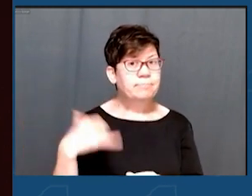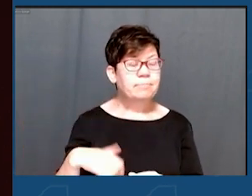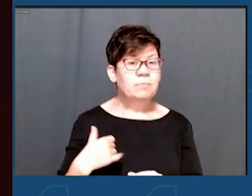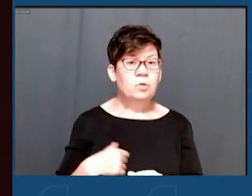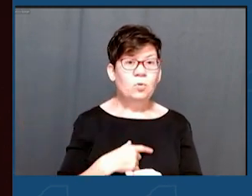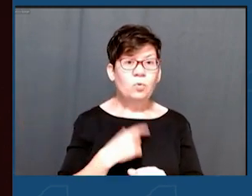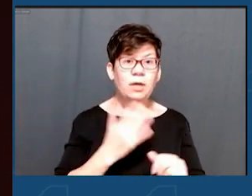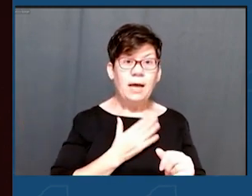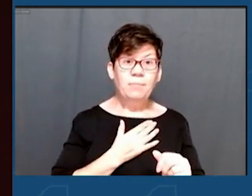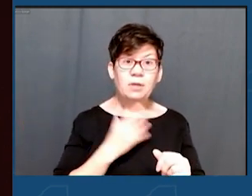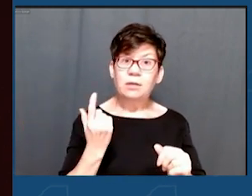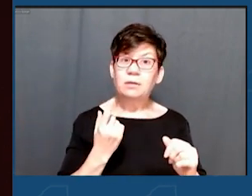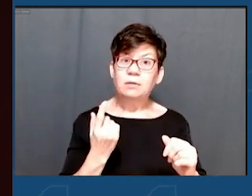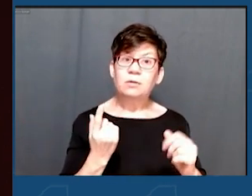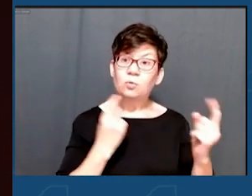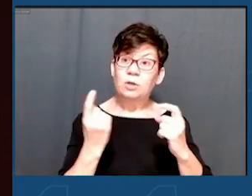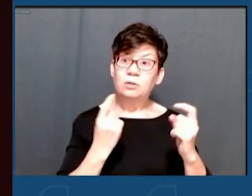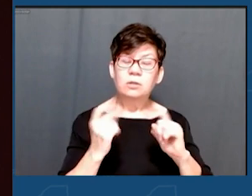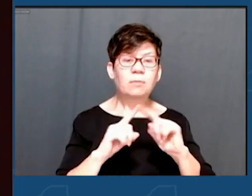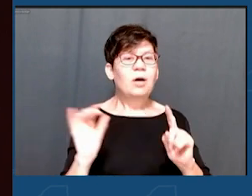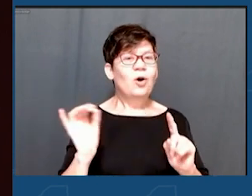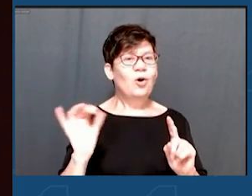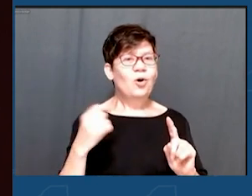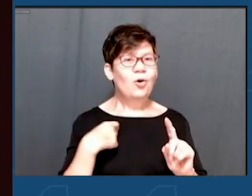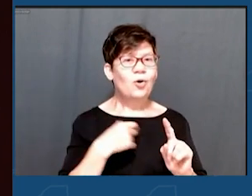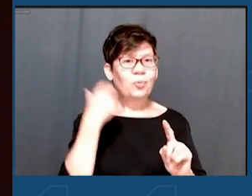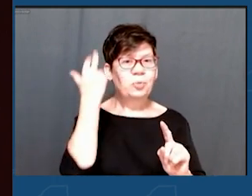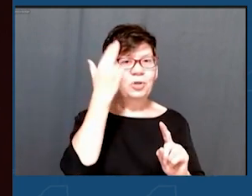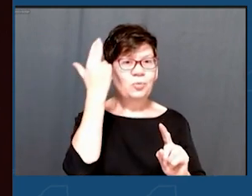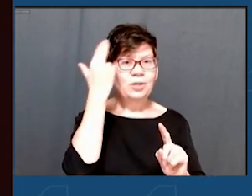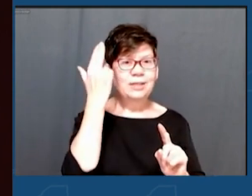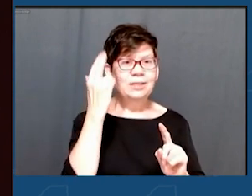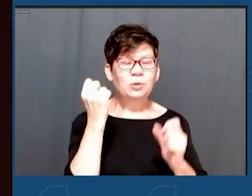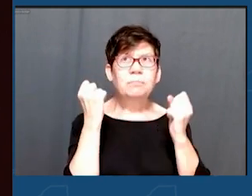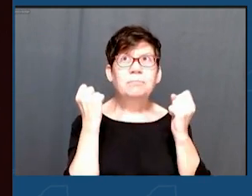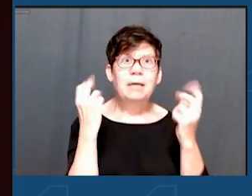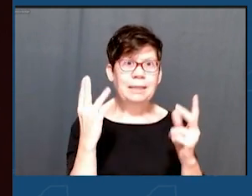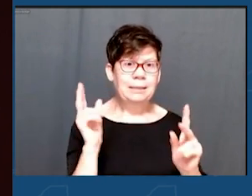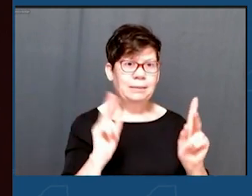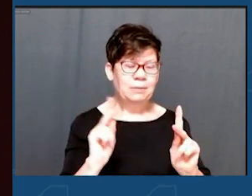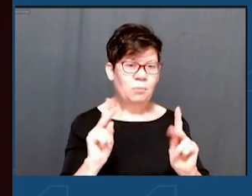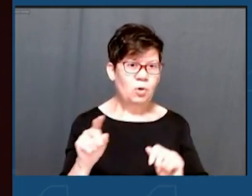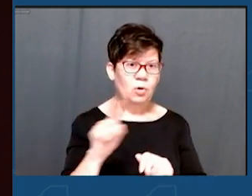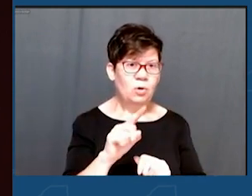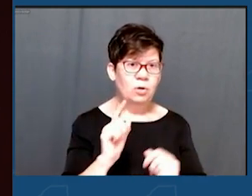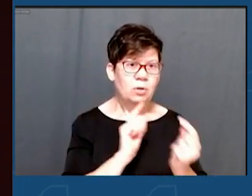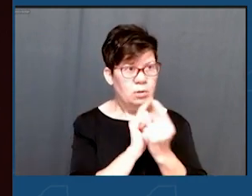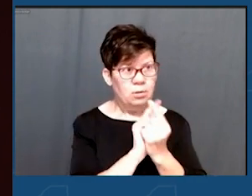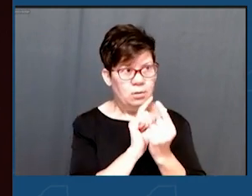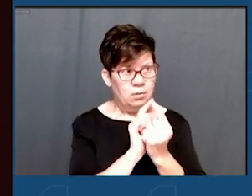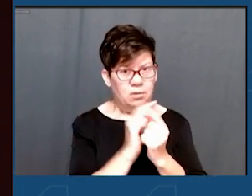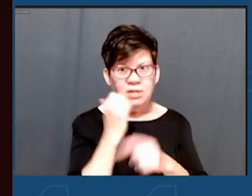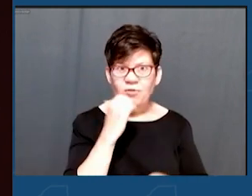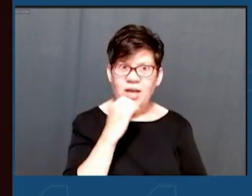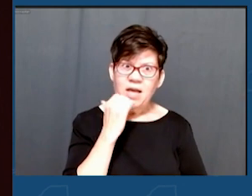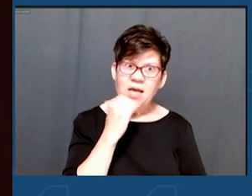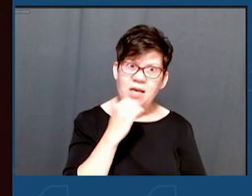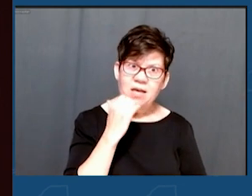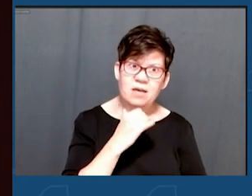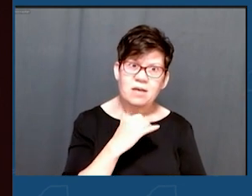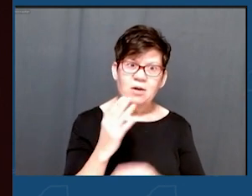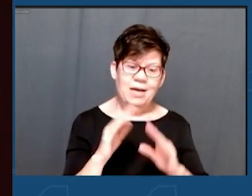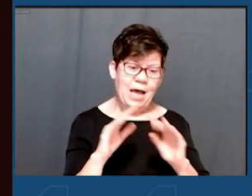way. The Albany Housing Authority works very hard with partners across government agencies and private sectors